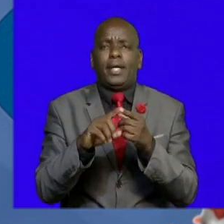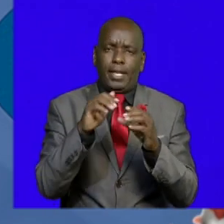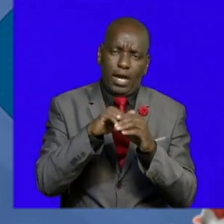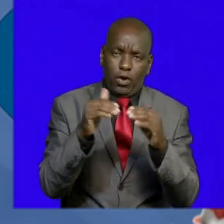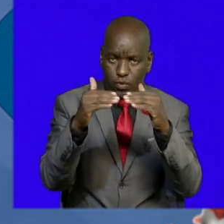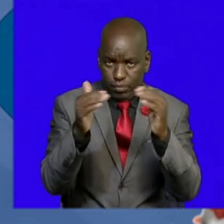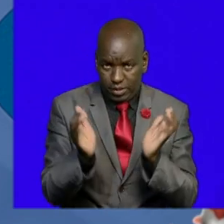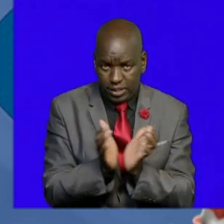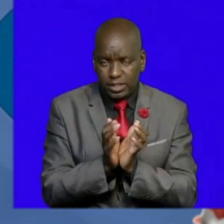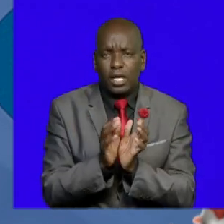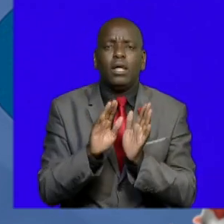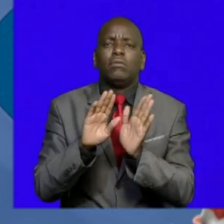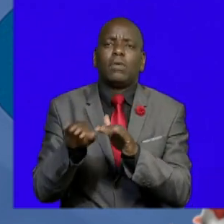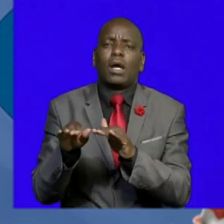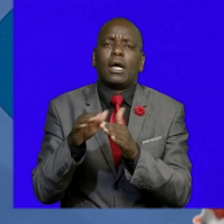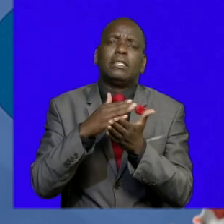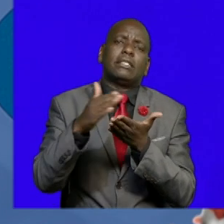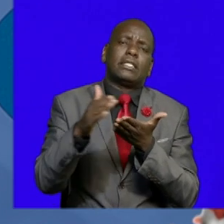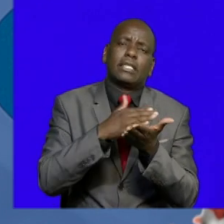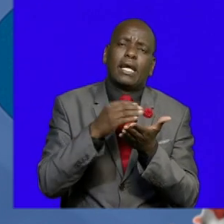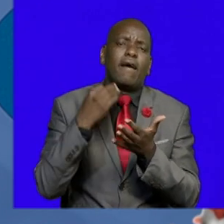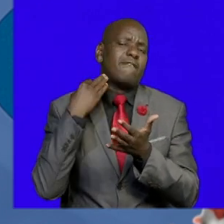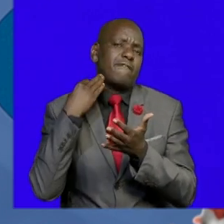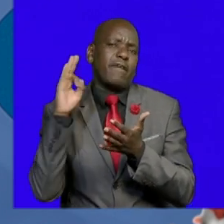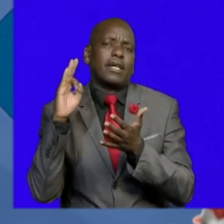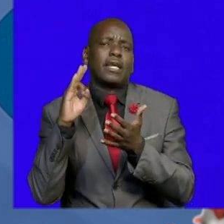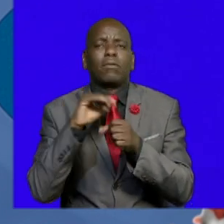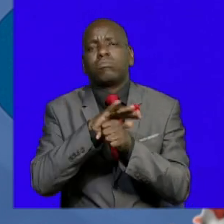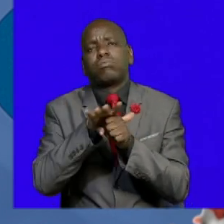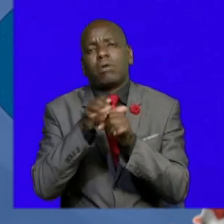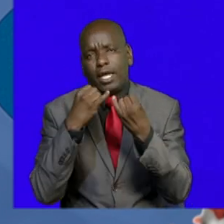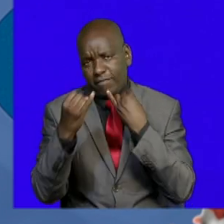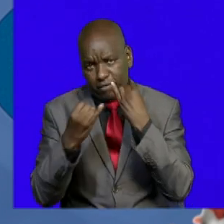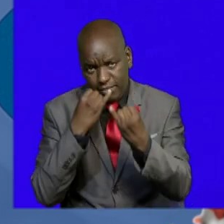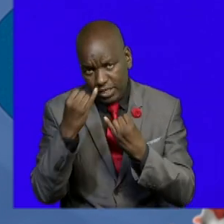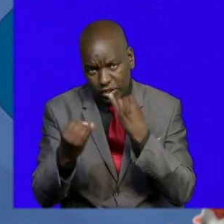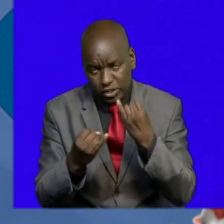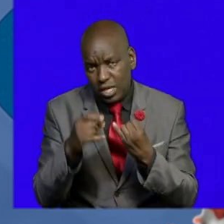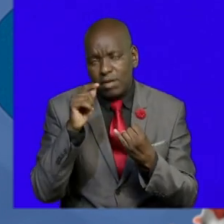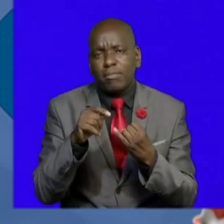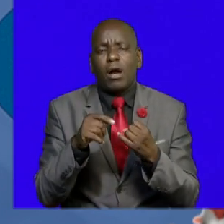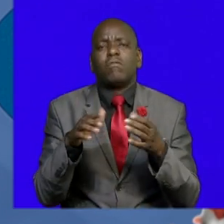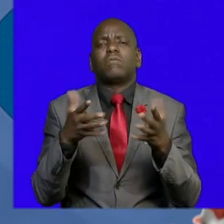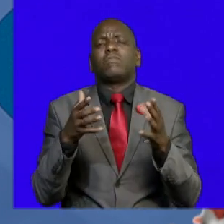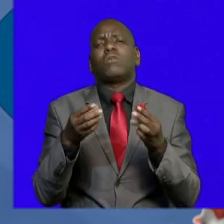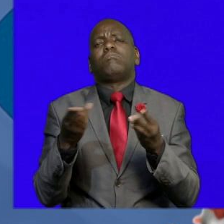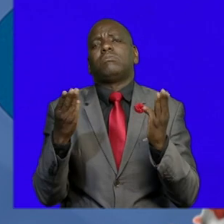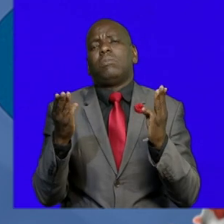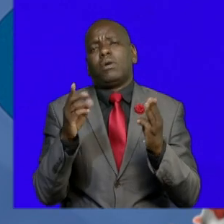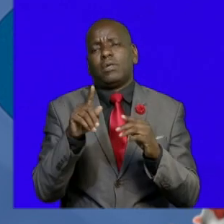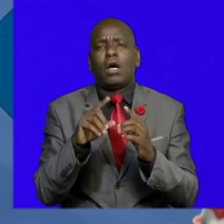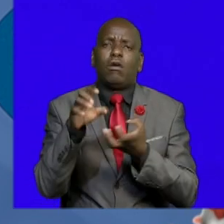communities refraining from sharing fake and misleading COVID-19 information that cause panic and